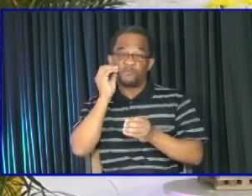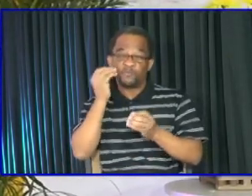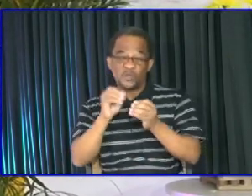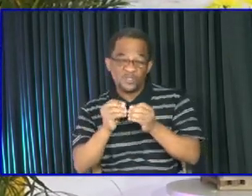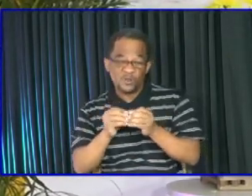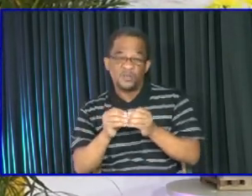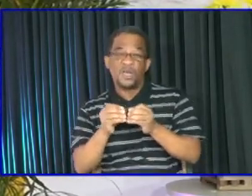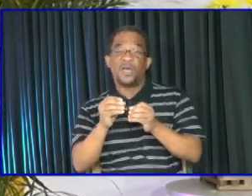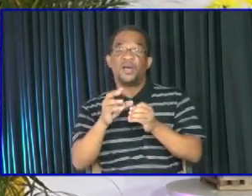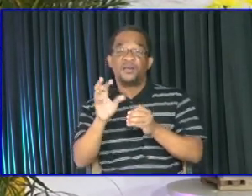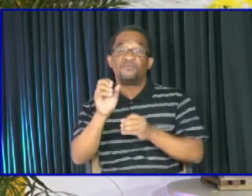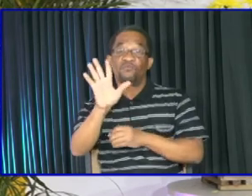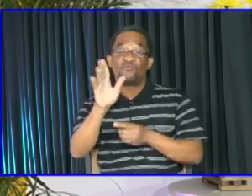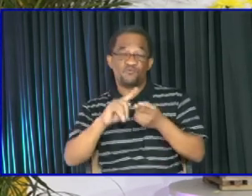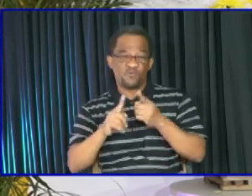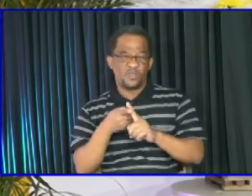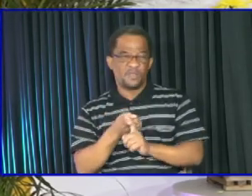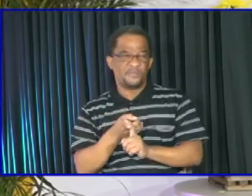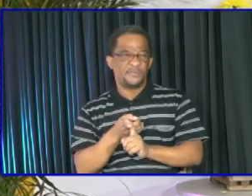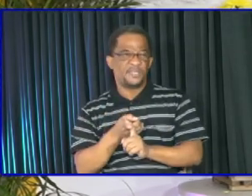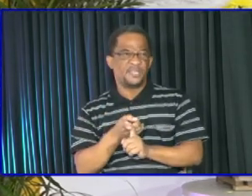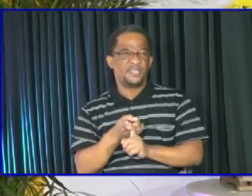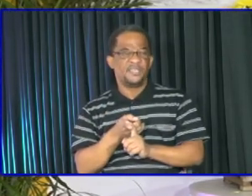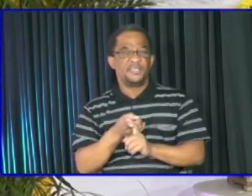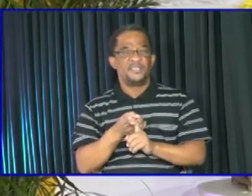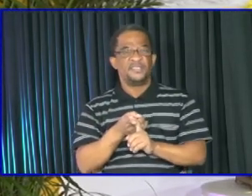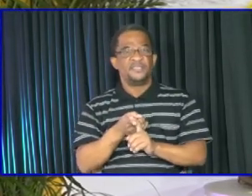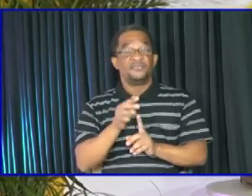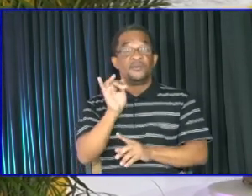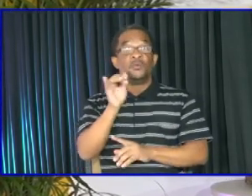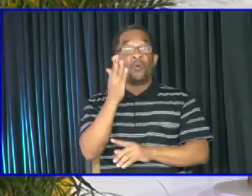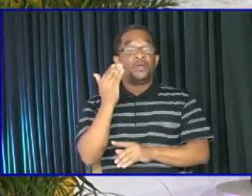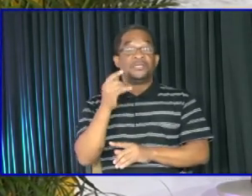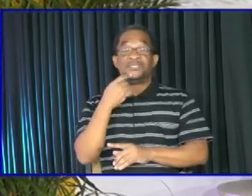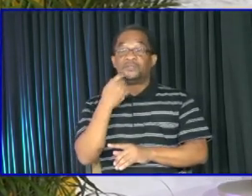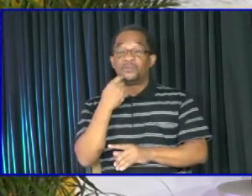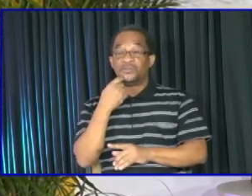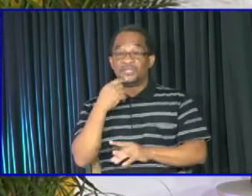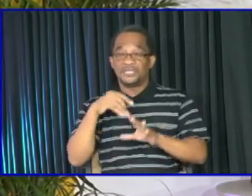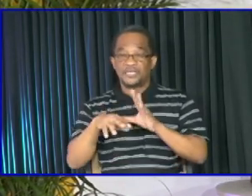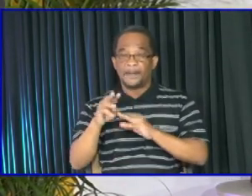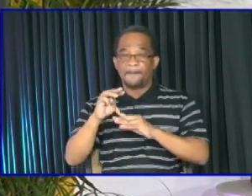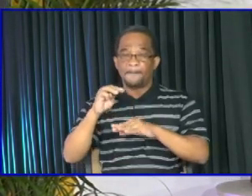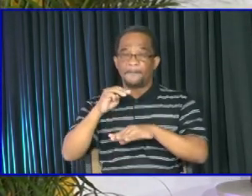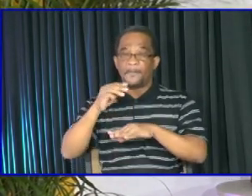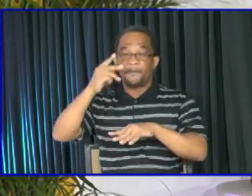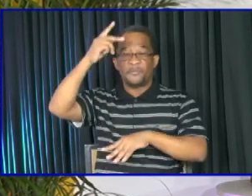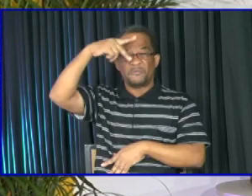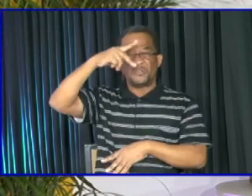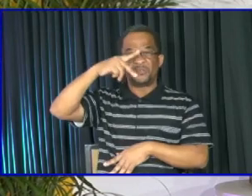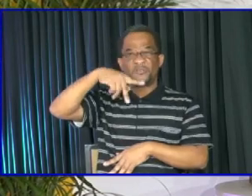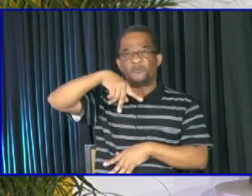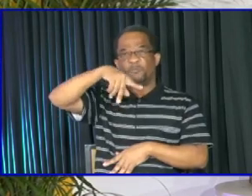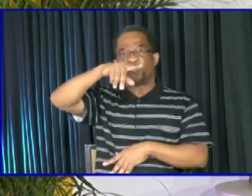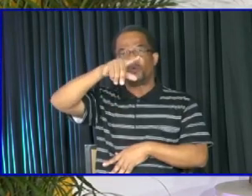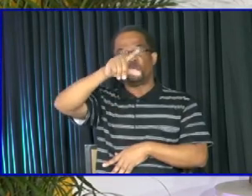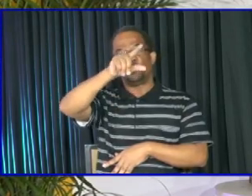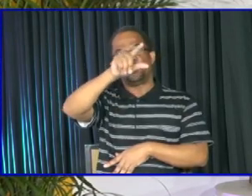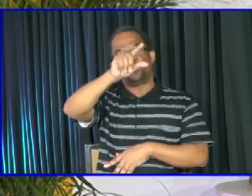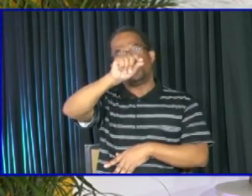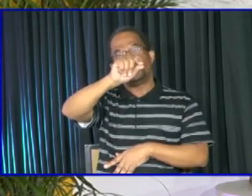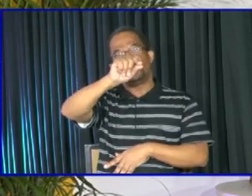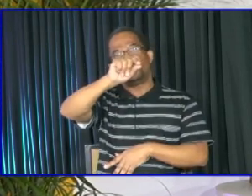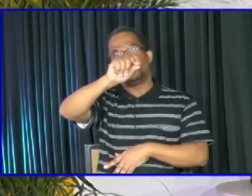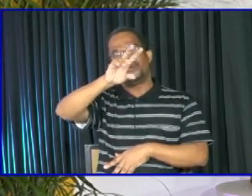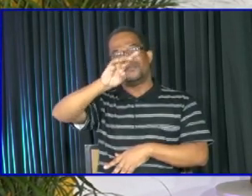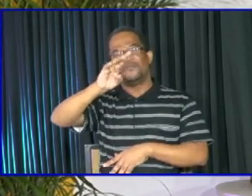of betrayal. That's why we are told in Proverbs 27 verse 6, faithful are the wounds